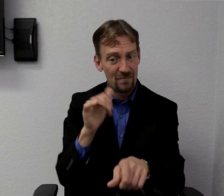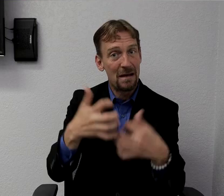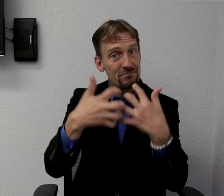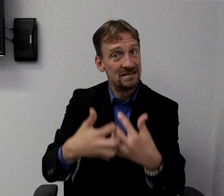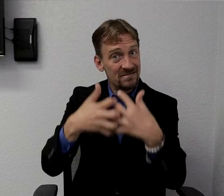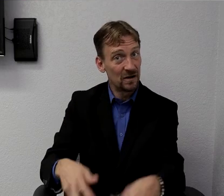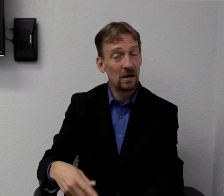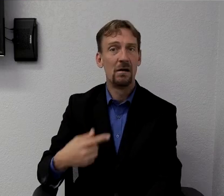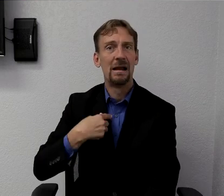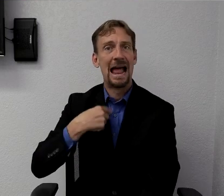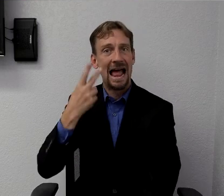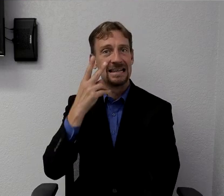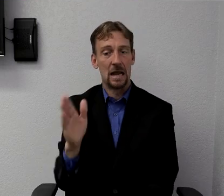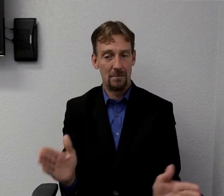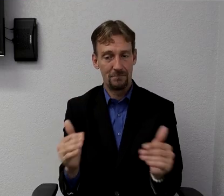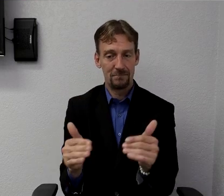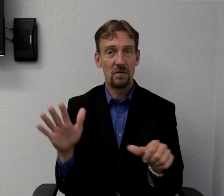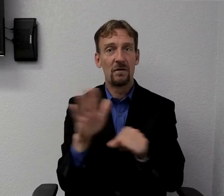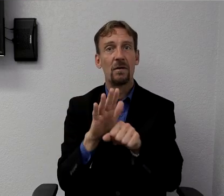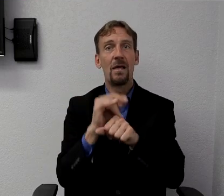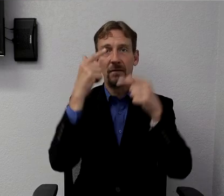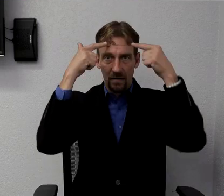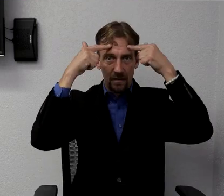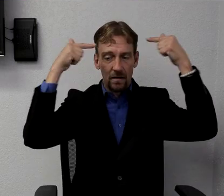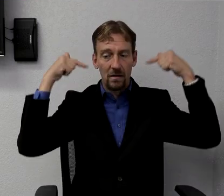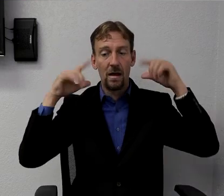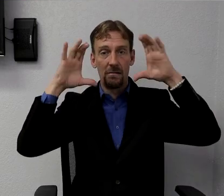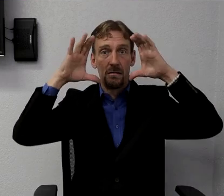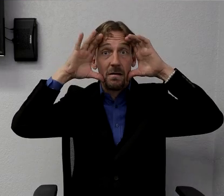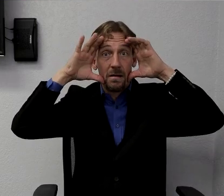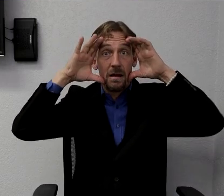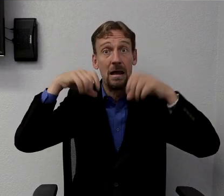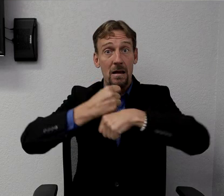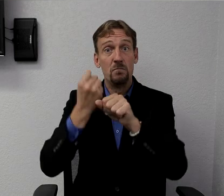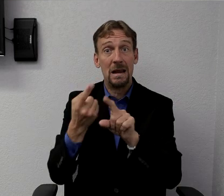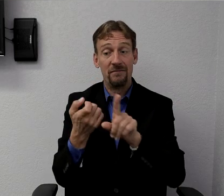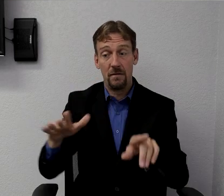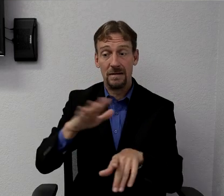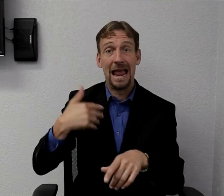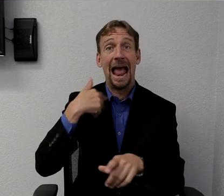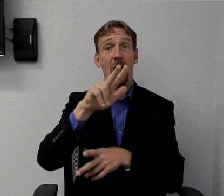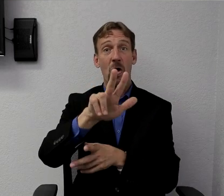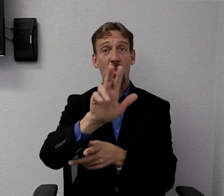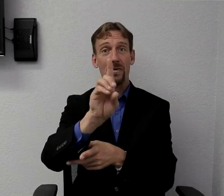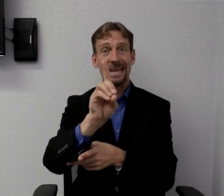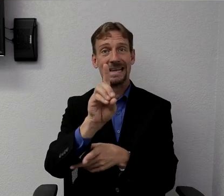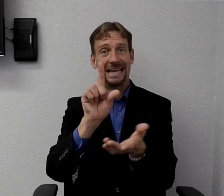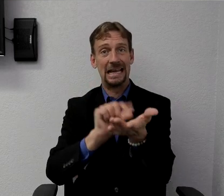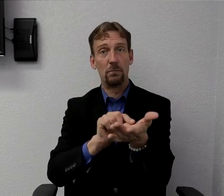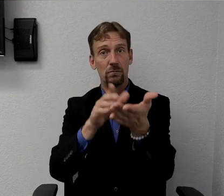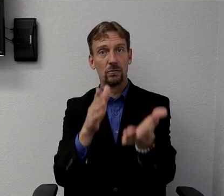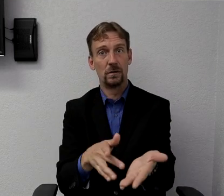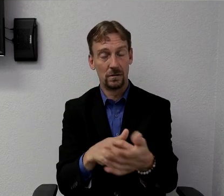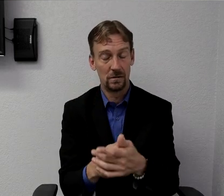of face shields that were made by somebody locally here that has a 3D printer. But it's